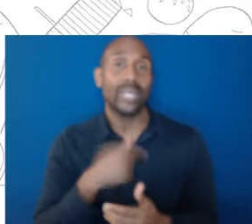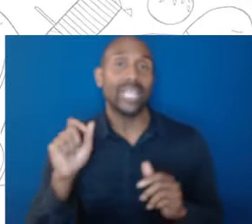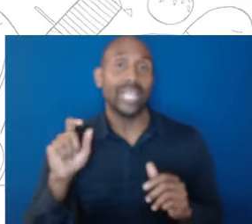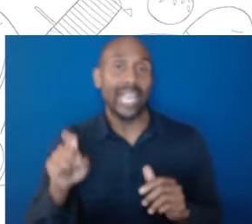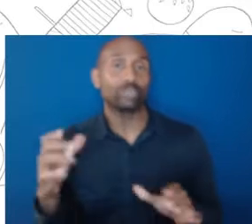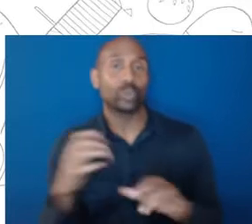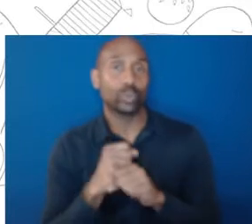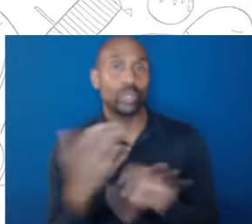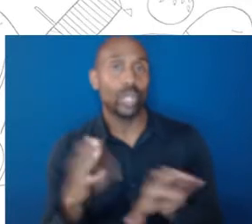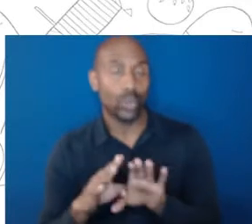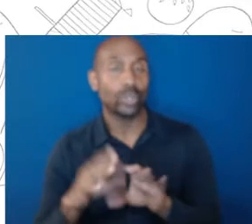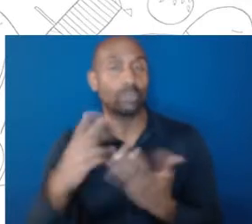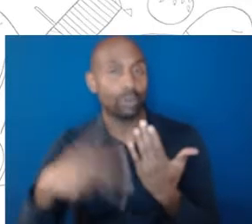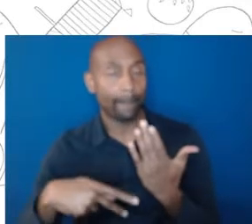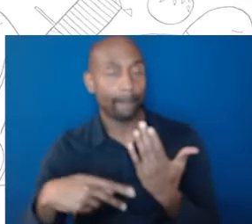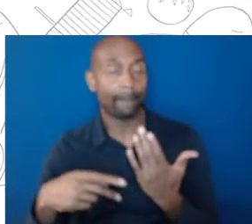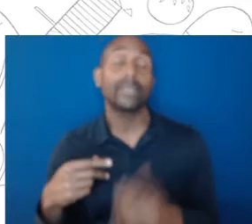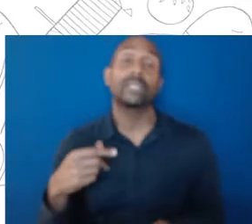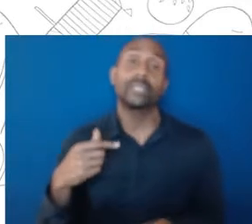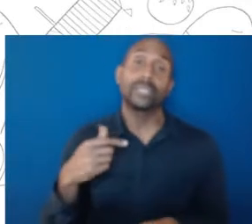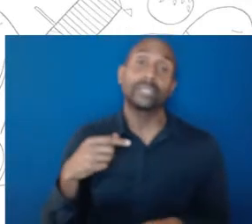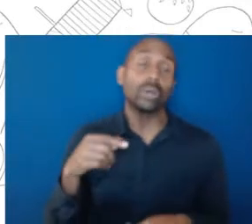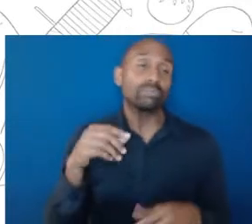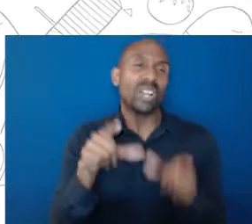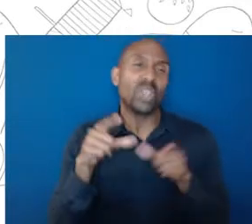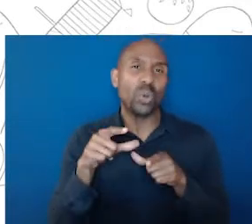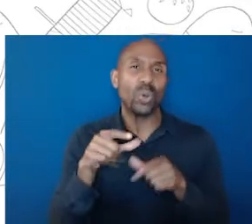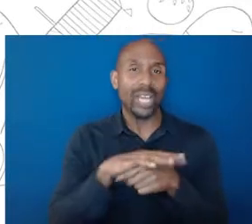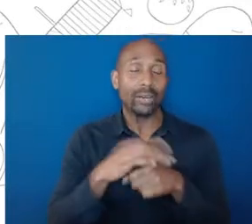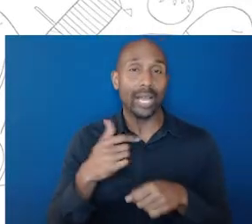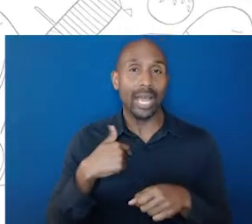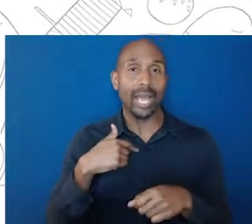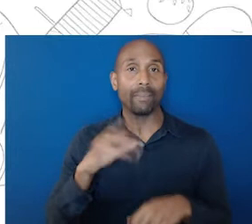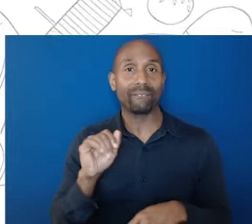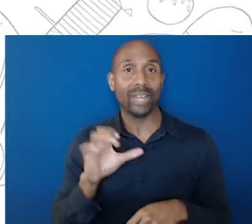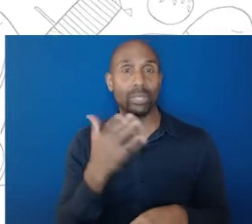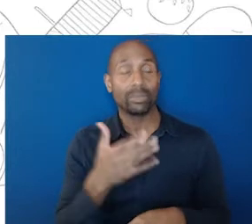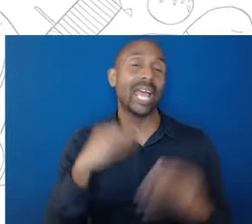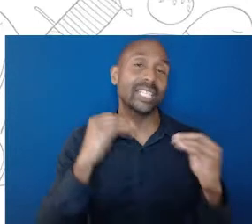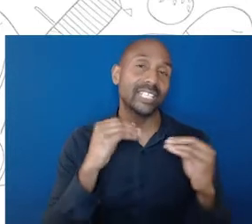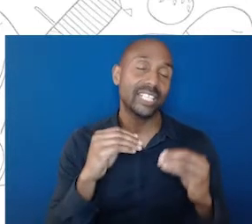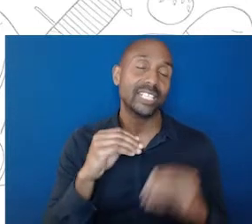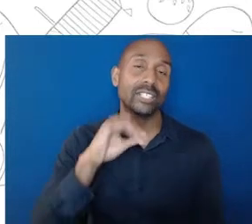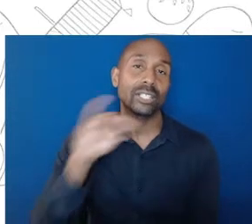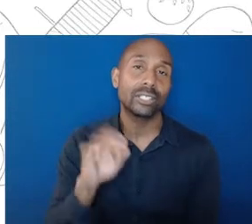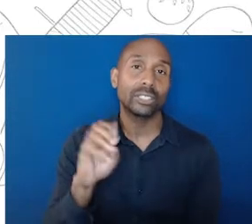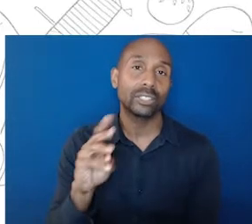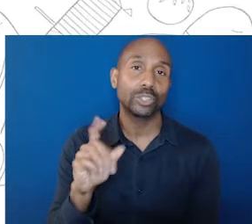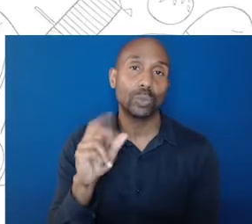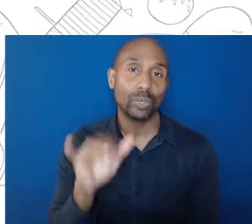an industrial art school where I'm on the faculty. I teach jewelry at the Crucible, which is an industrial art